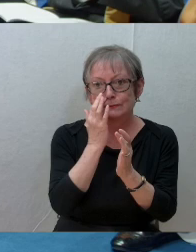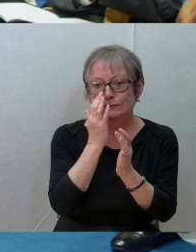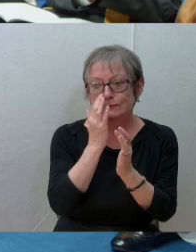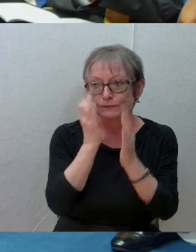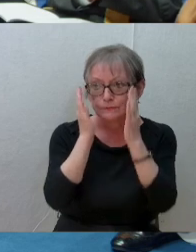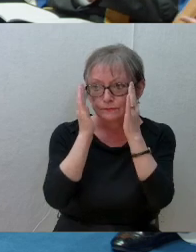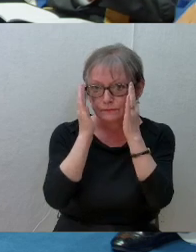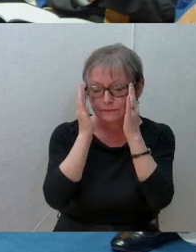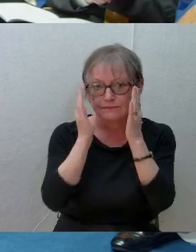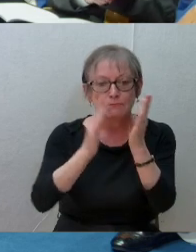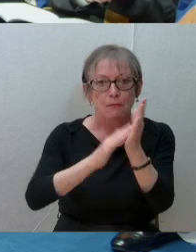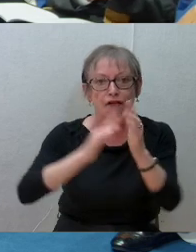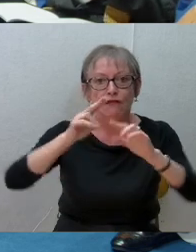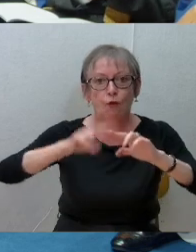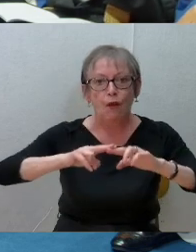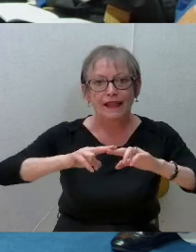Mary Foley.